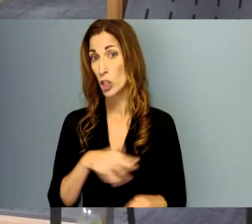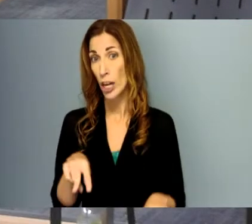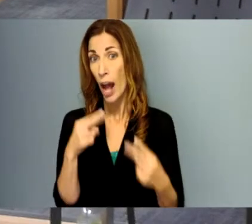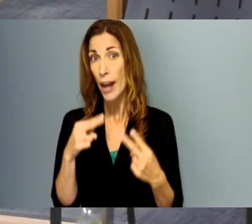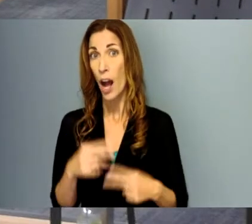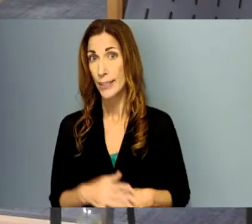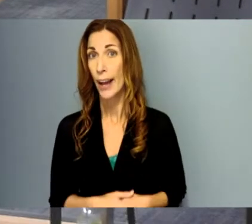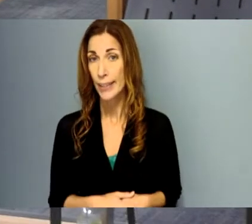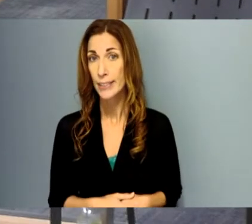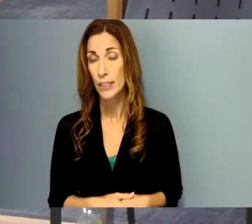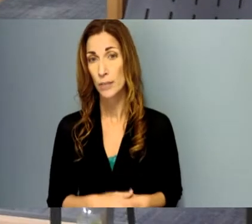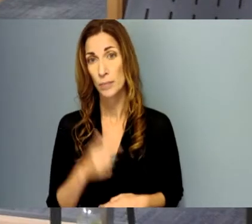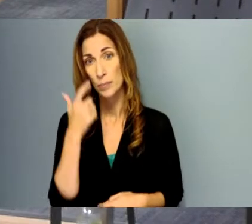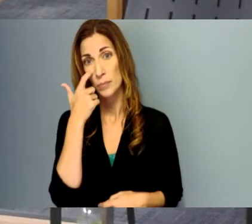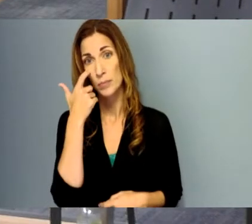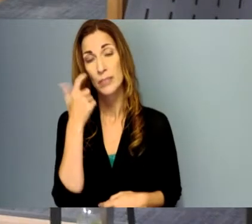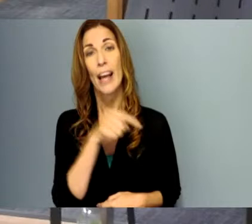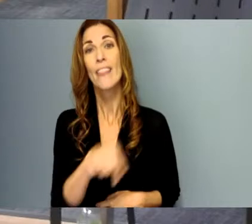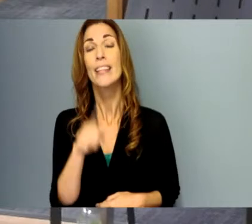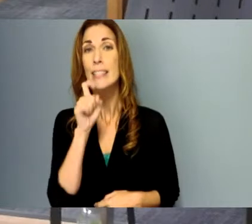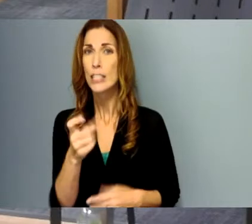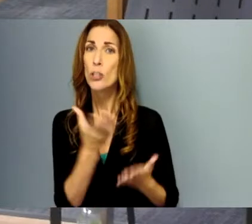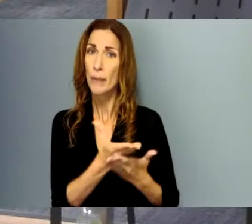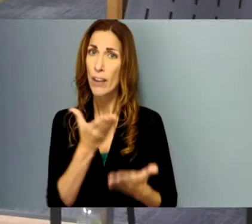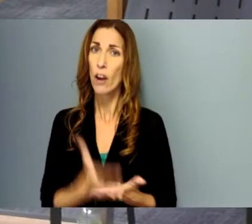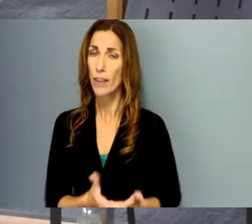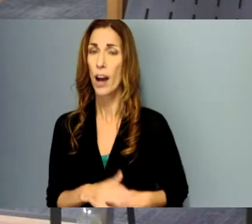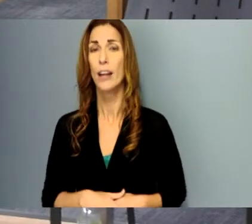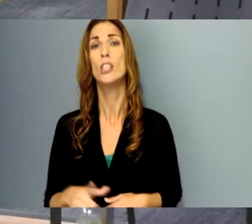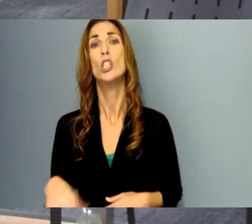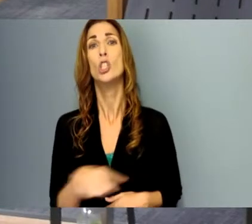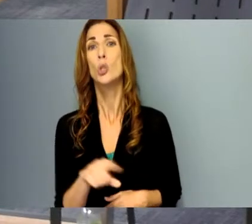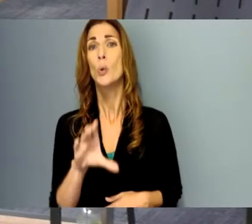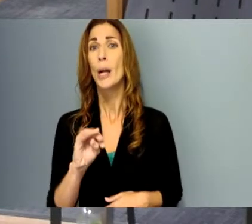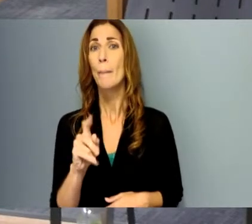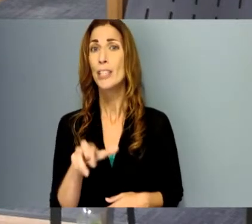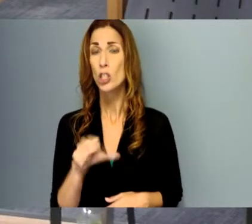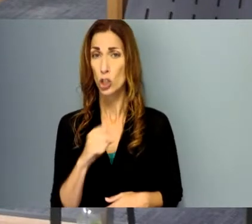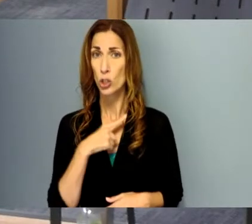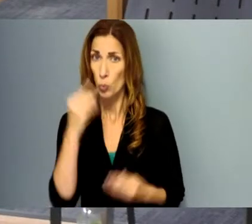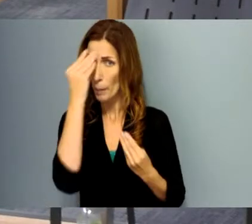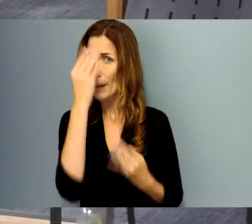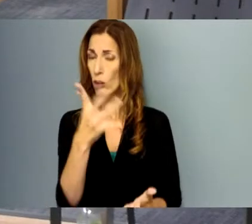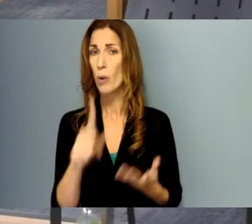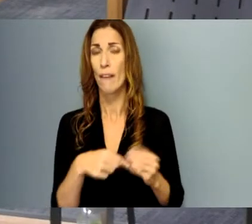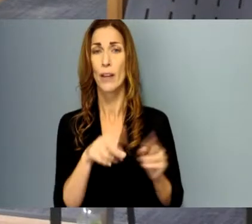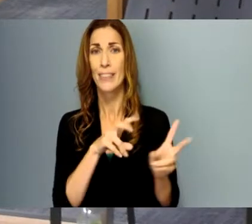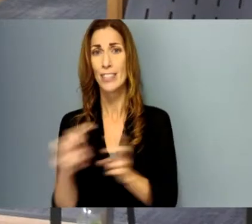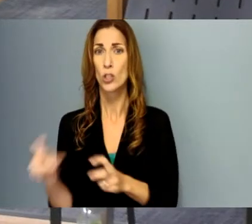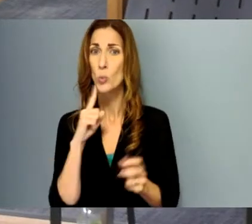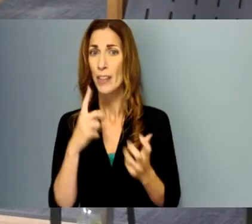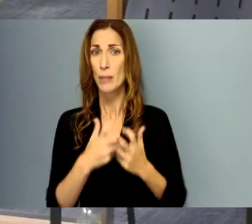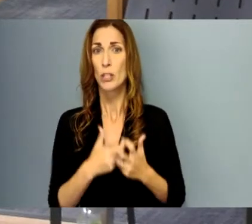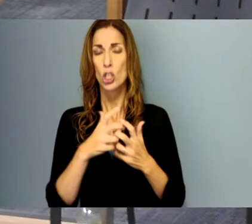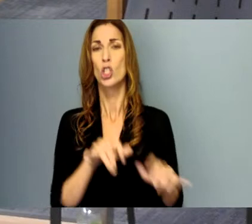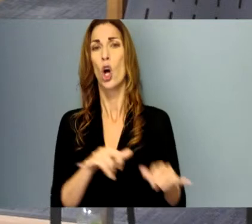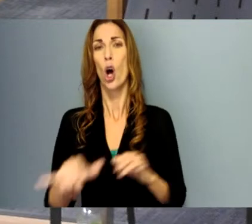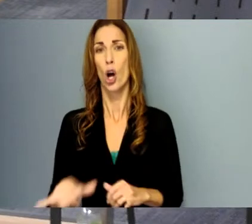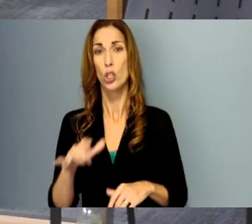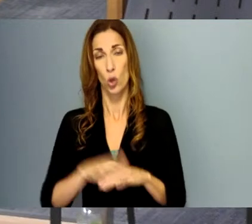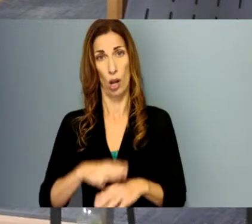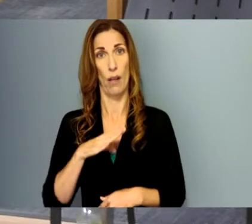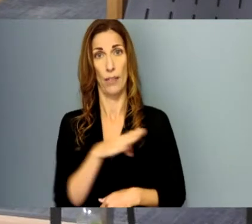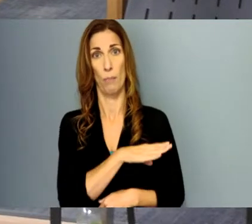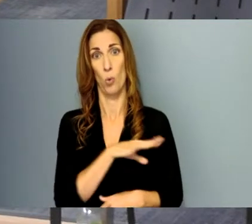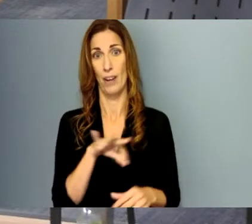contact. These need to be verified. You commissioners were made aware of these issues with the machines, and you're also on the Board of